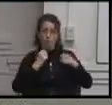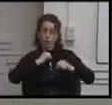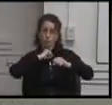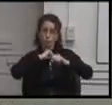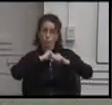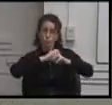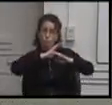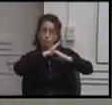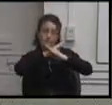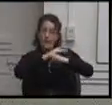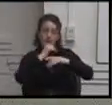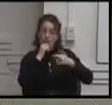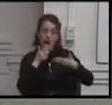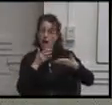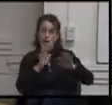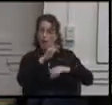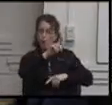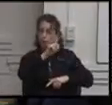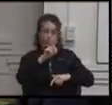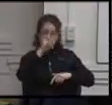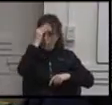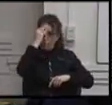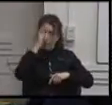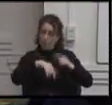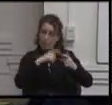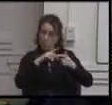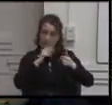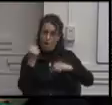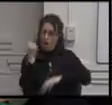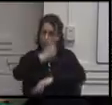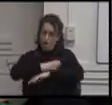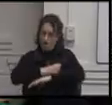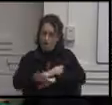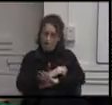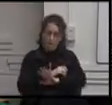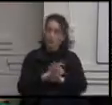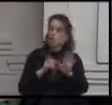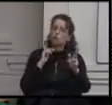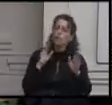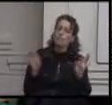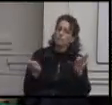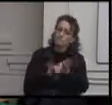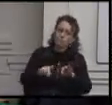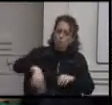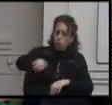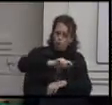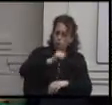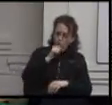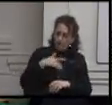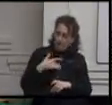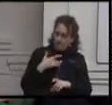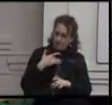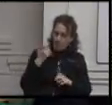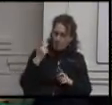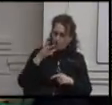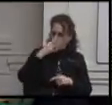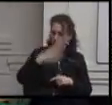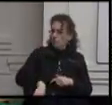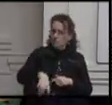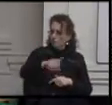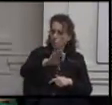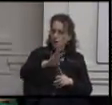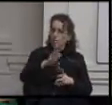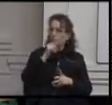So, I don't want you to think that people were left out of any discussion. No. Okay. I think my discussion with